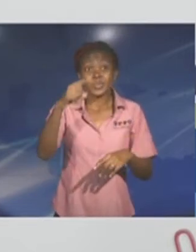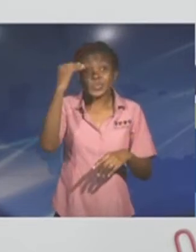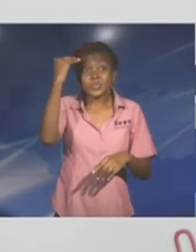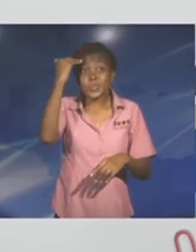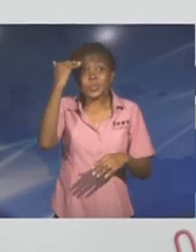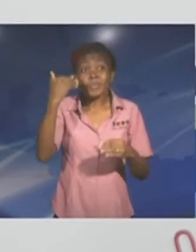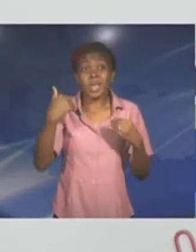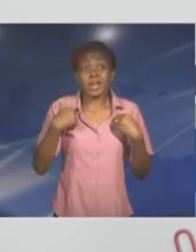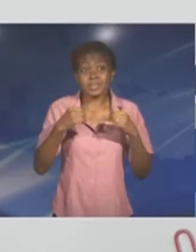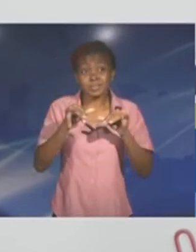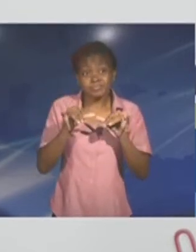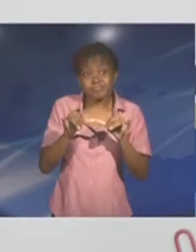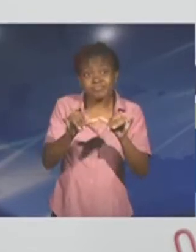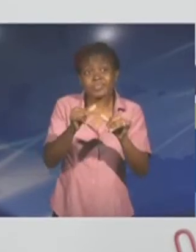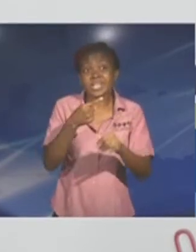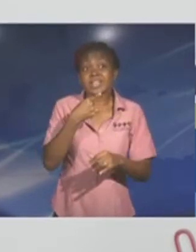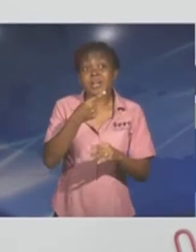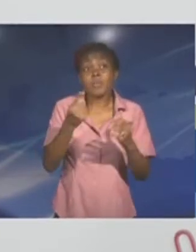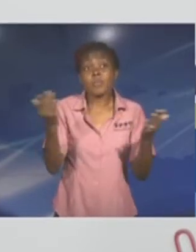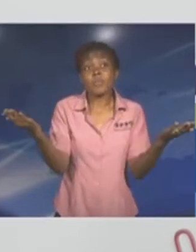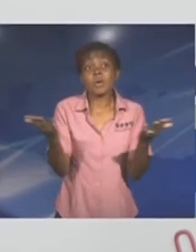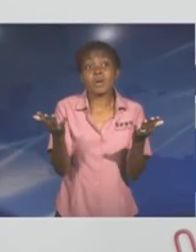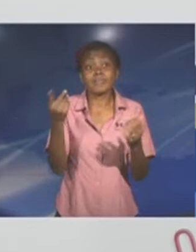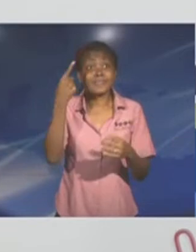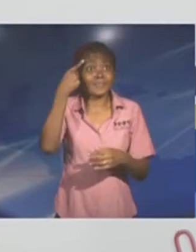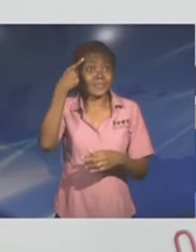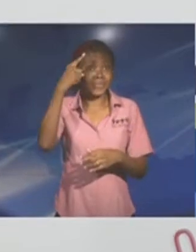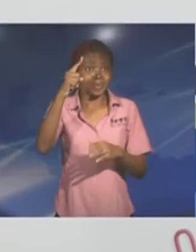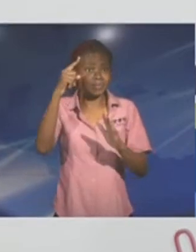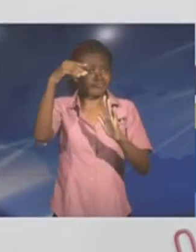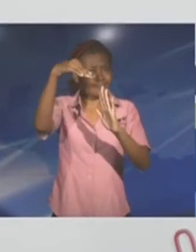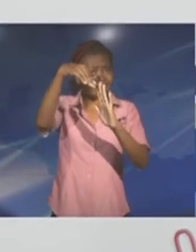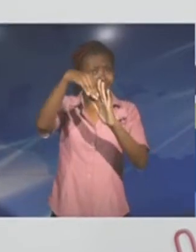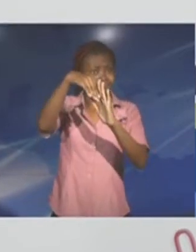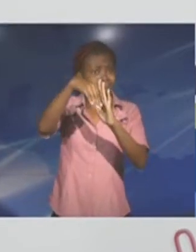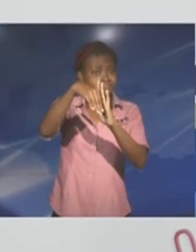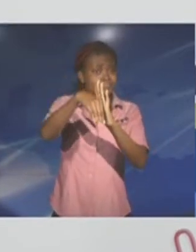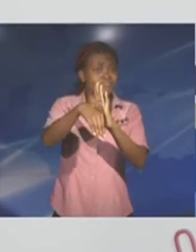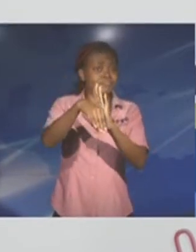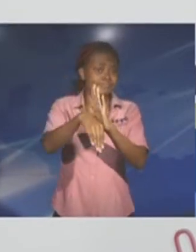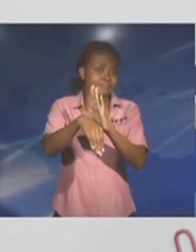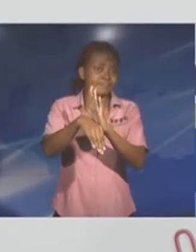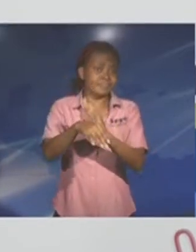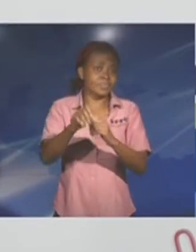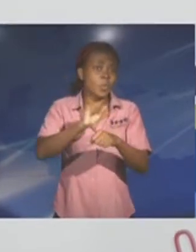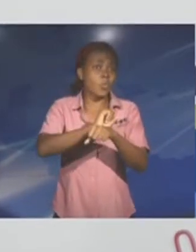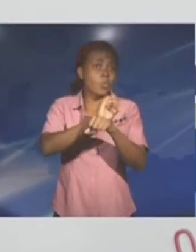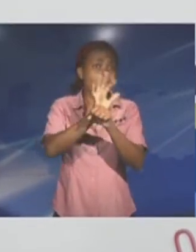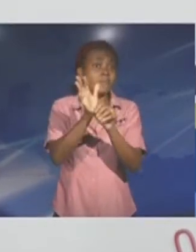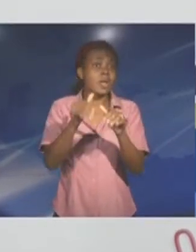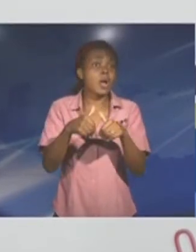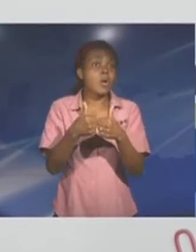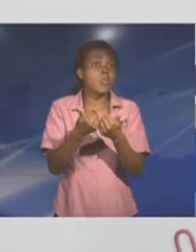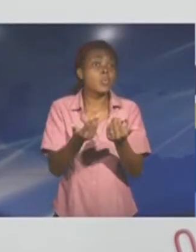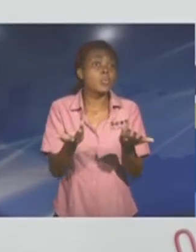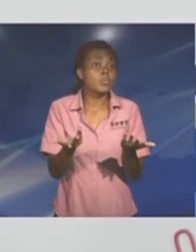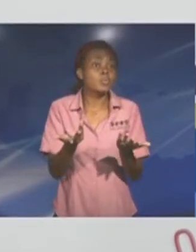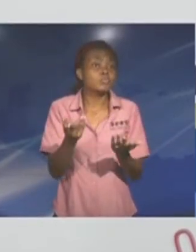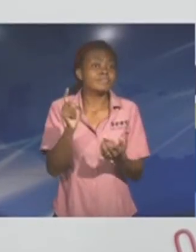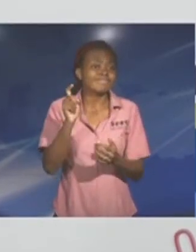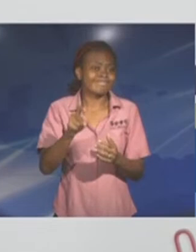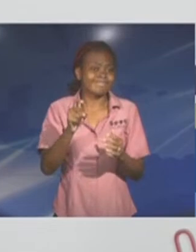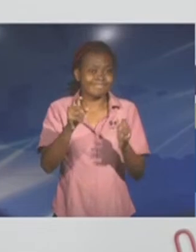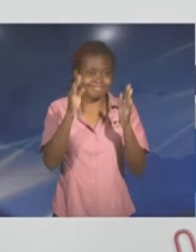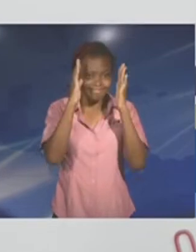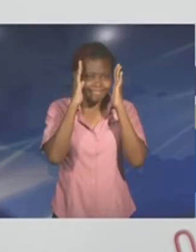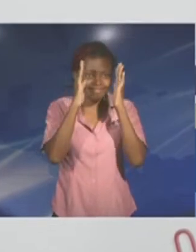way of ensuring that we minimize the impact of this pandemic going forward is to take the public health advice that has already